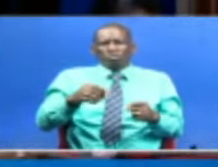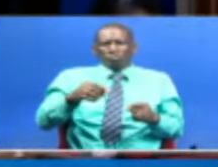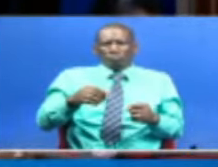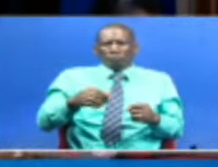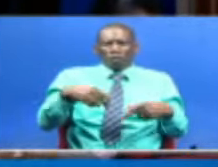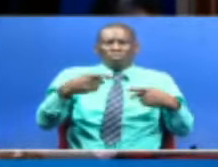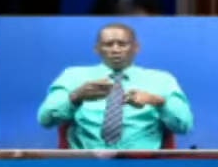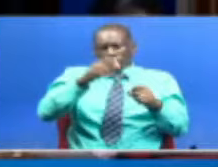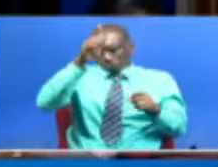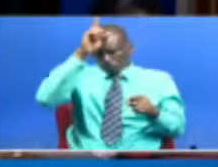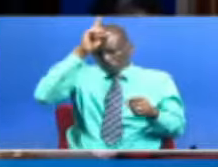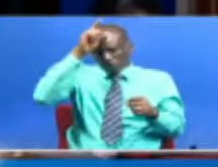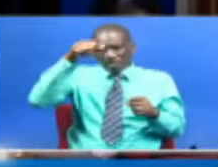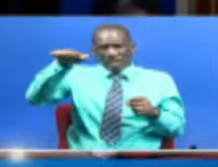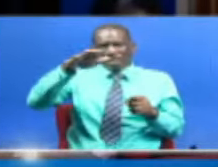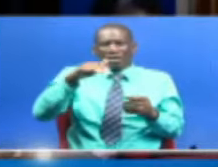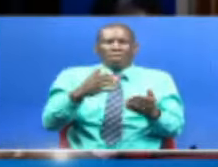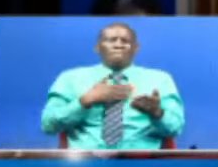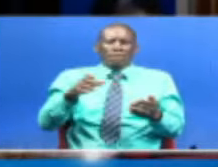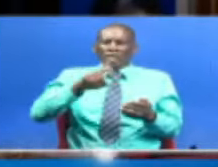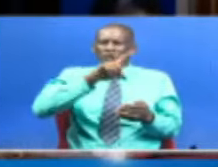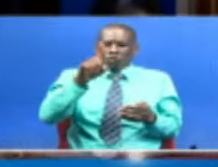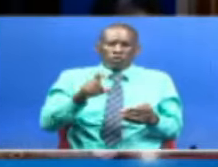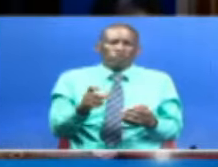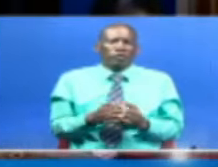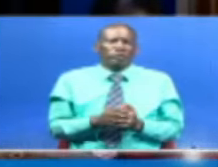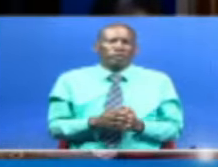from the rural areas. So my question is,